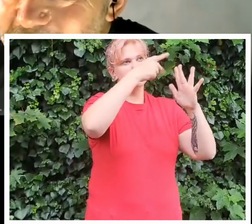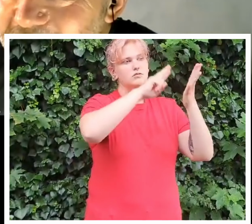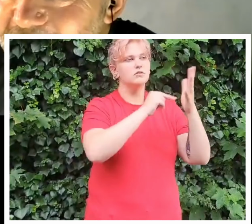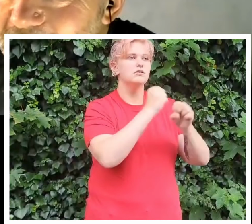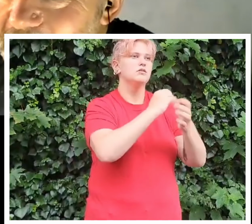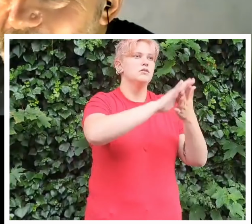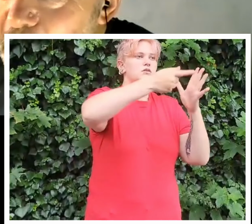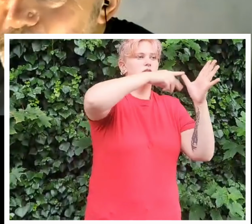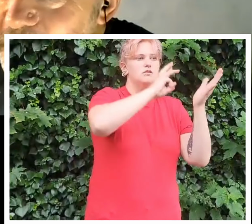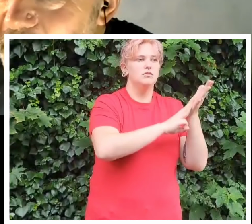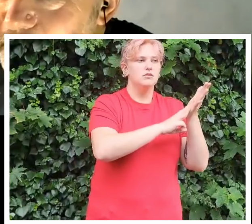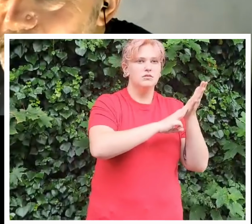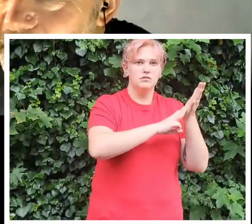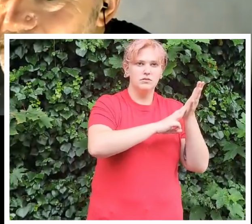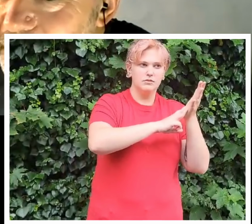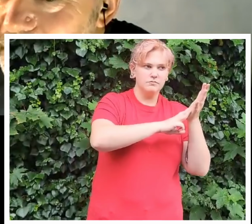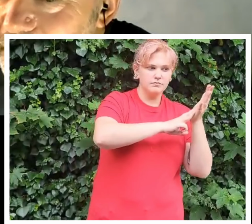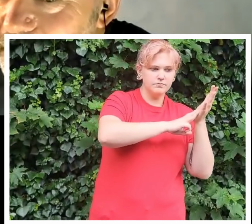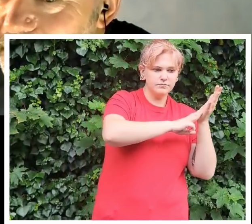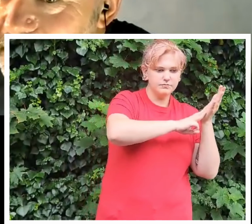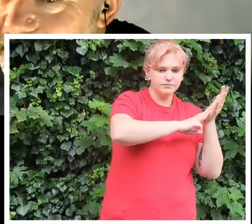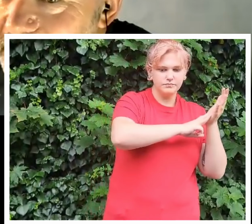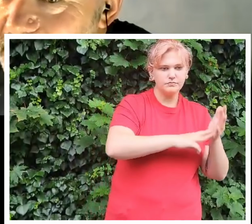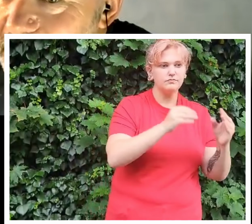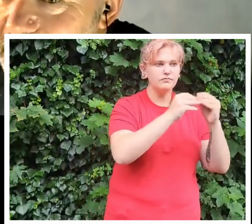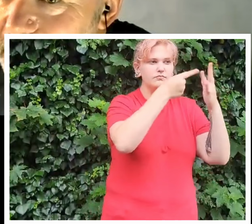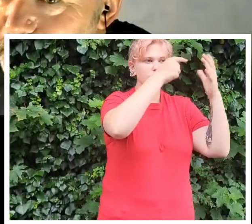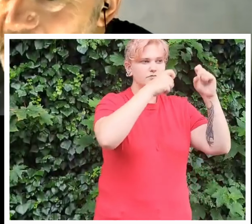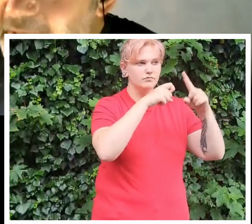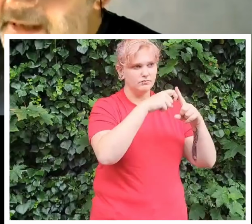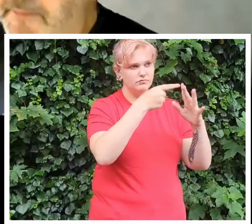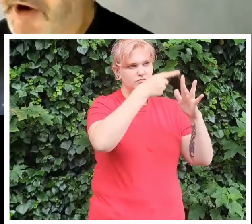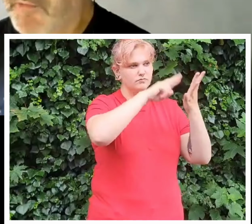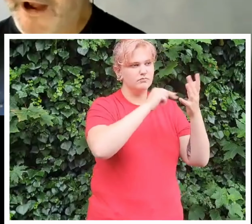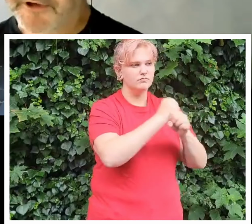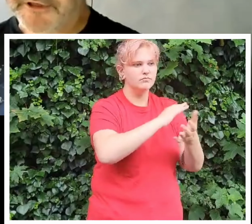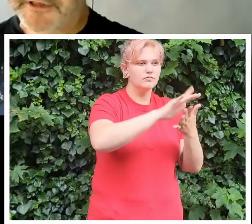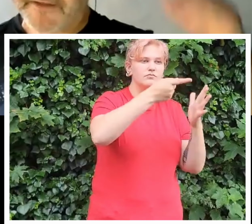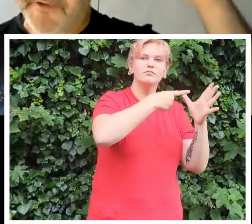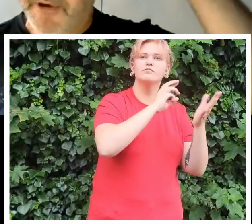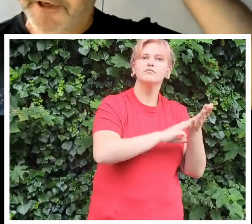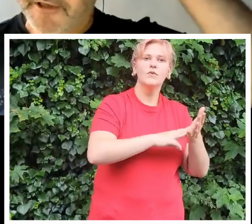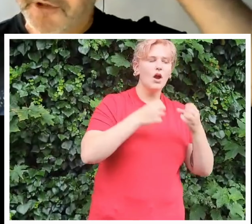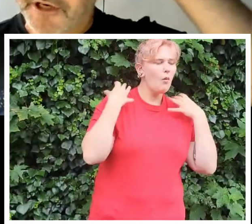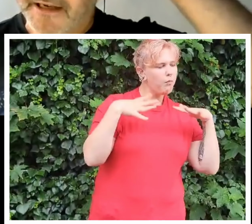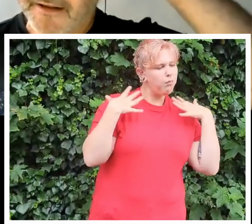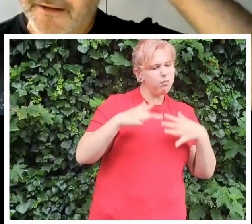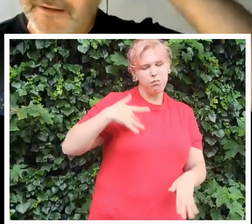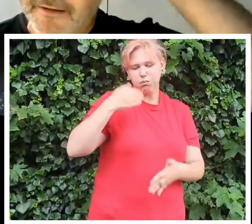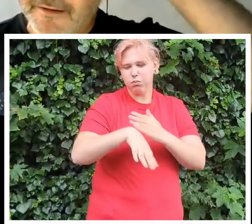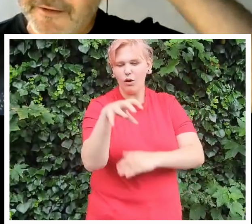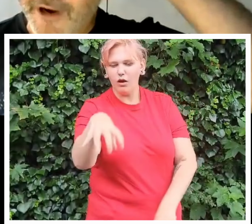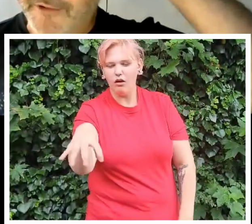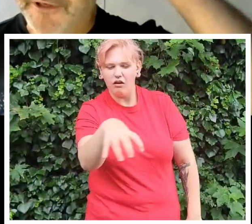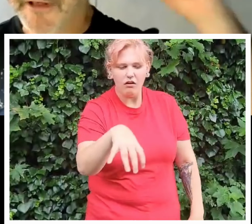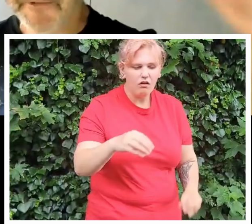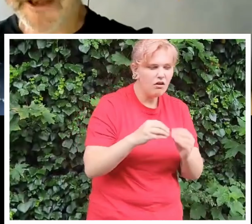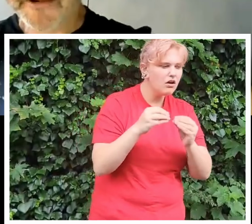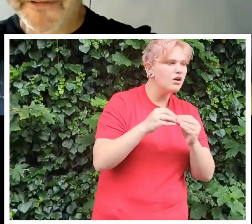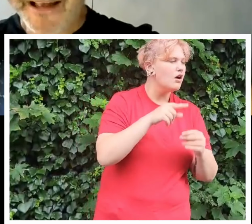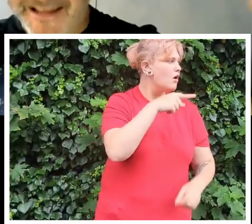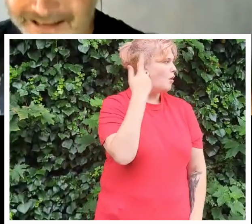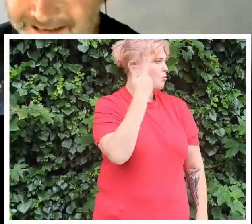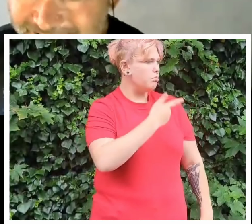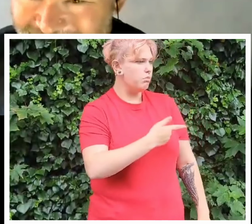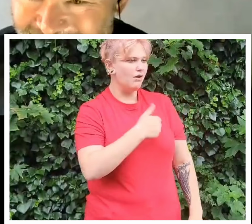What's what? Buckingham. Oppenheim. Buckingham. Buckingham. Oh, wow. I used to live in Buckinghamshire. Wow. So there we